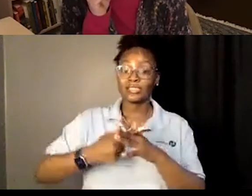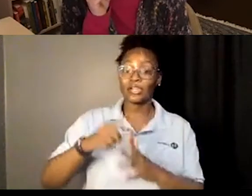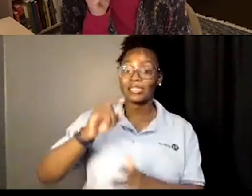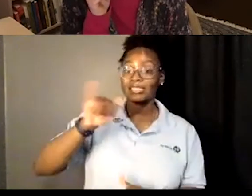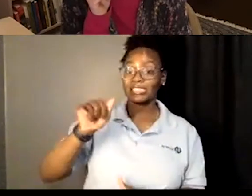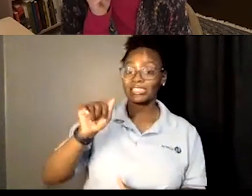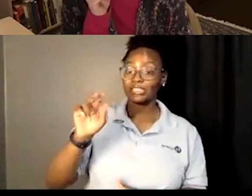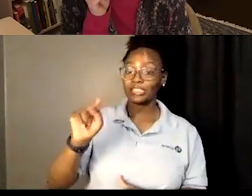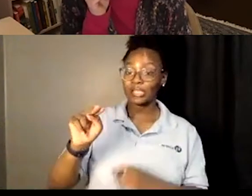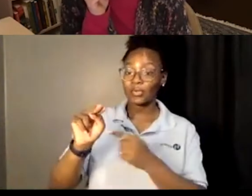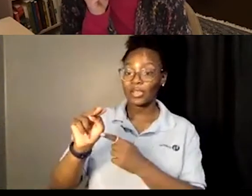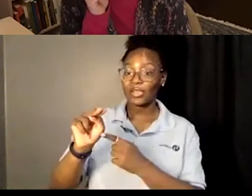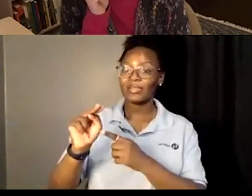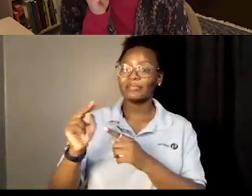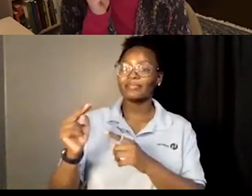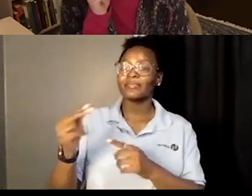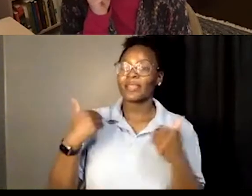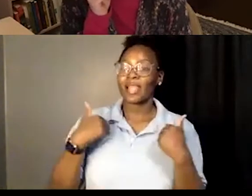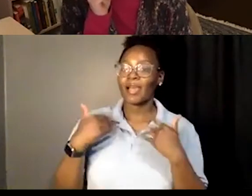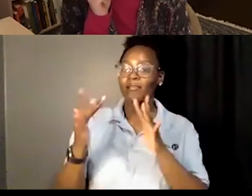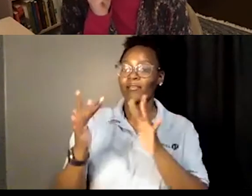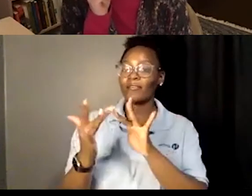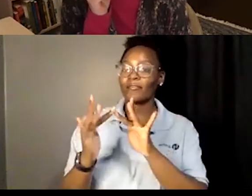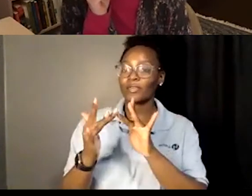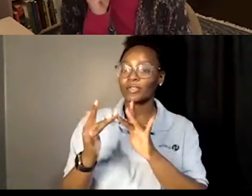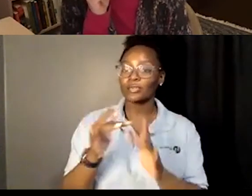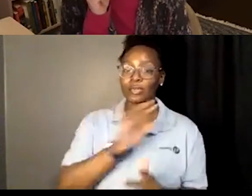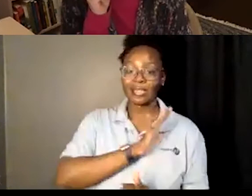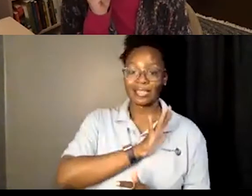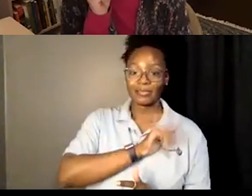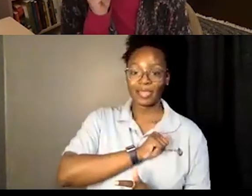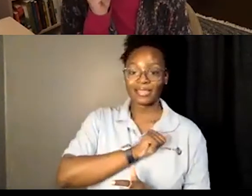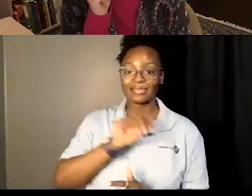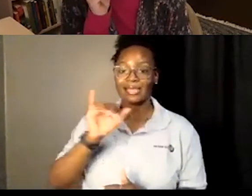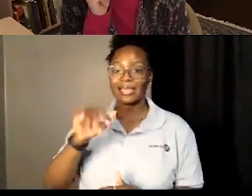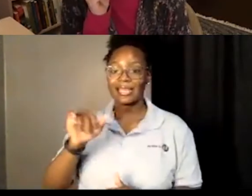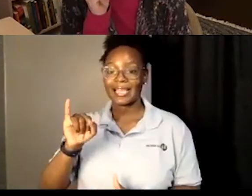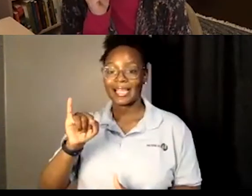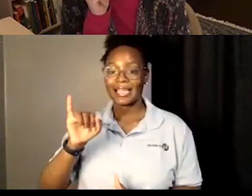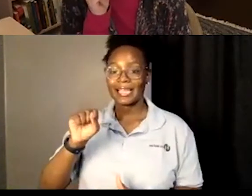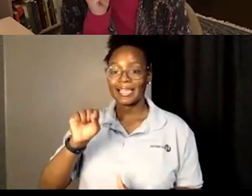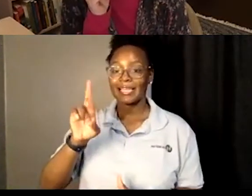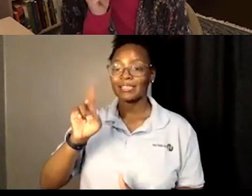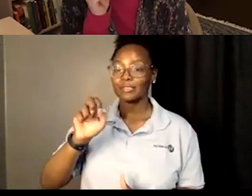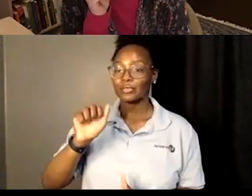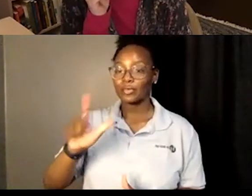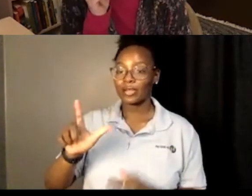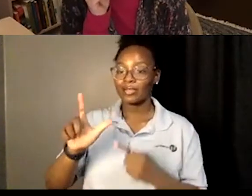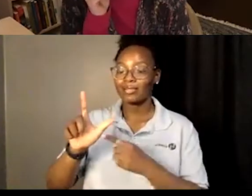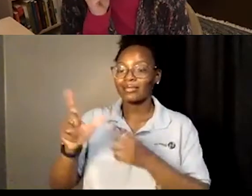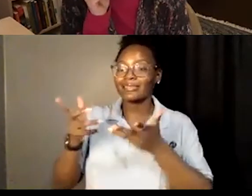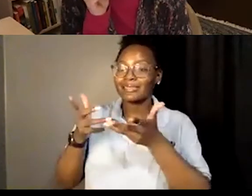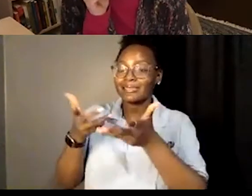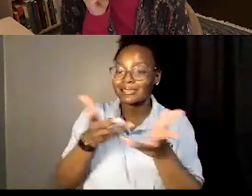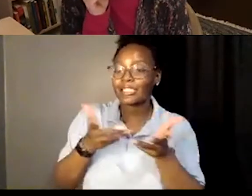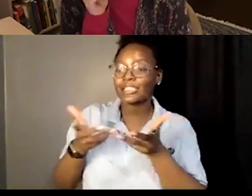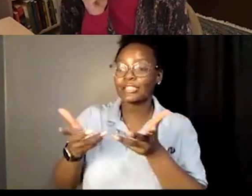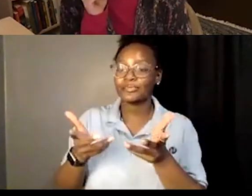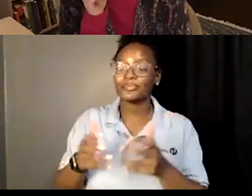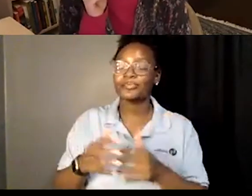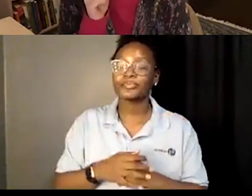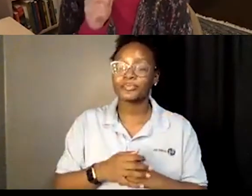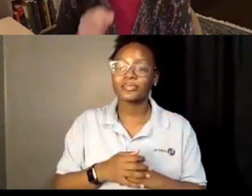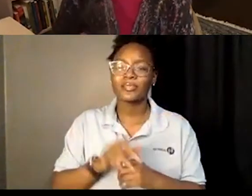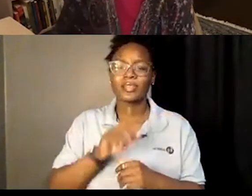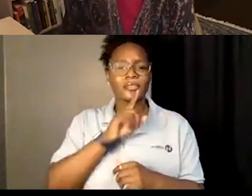virtual Israel-Palestine dual narrative trip. It was an incredible experience to see Israel-Palestine from the perspective of